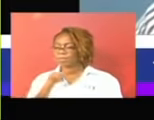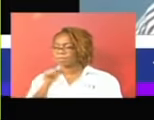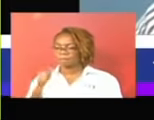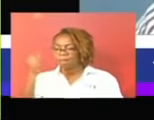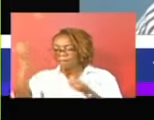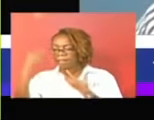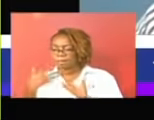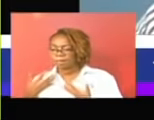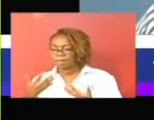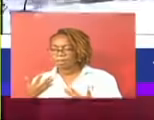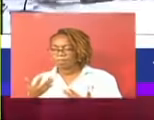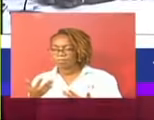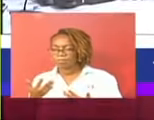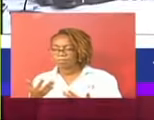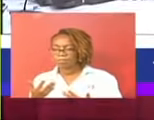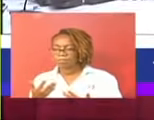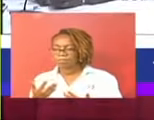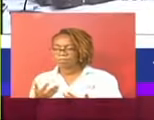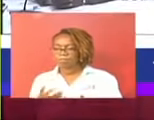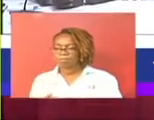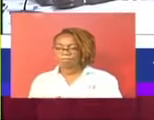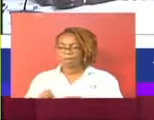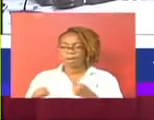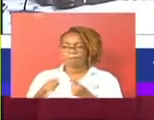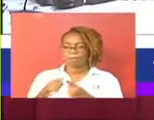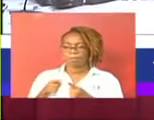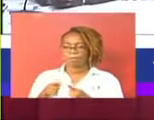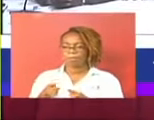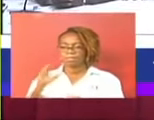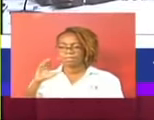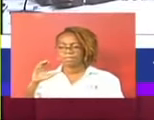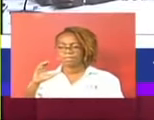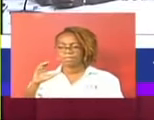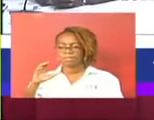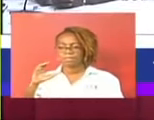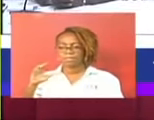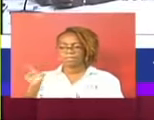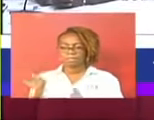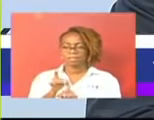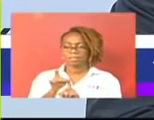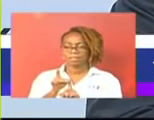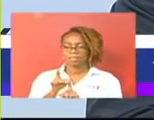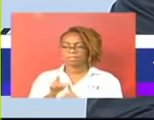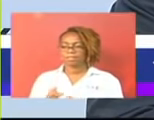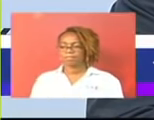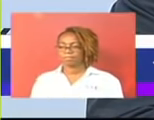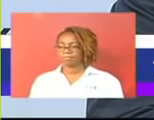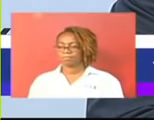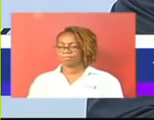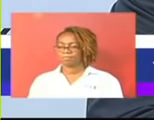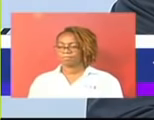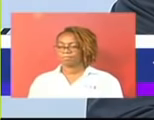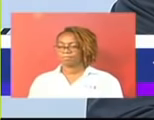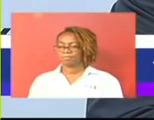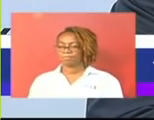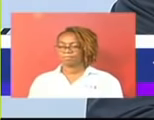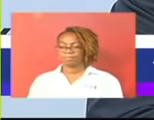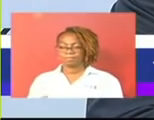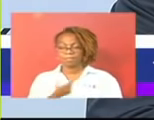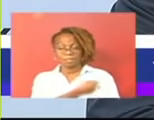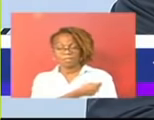that? Okay, thank you, Mr. Lala. I'll actually take both of those questions. Now, the vaccine distribution, we're